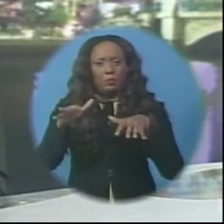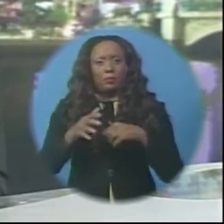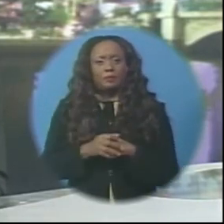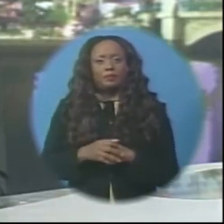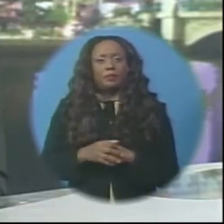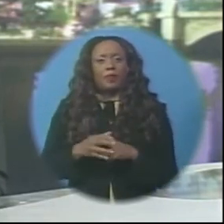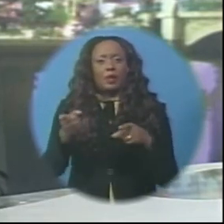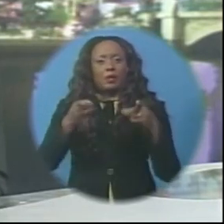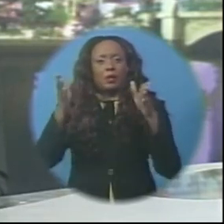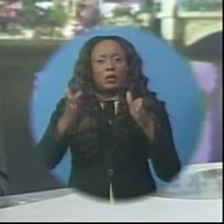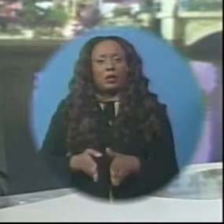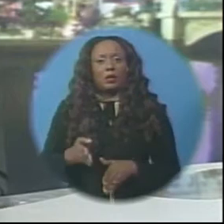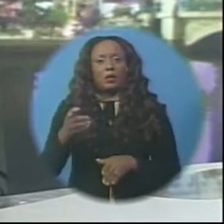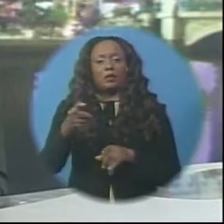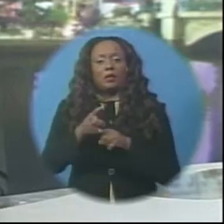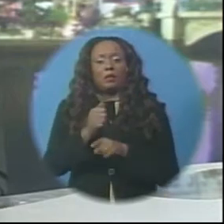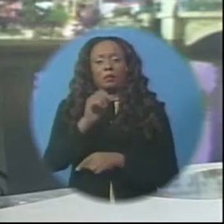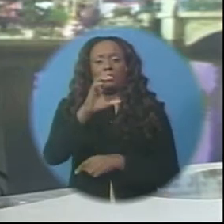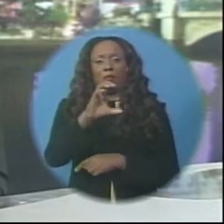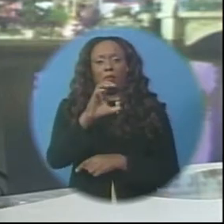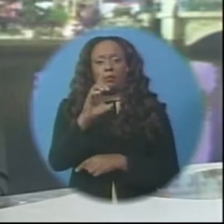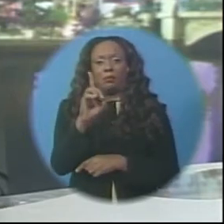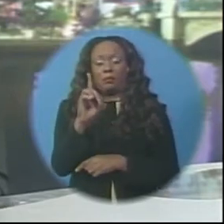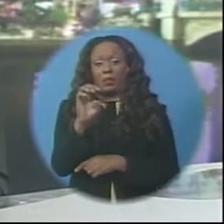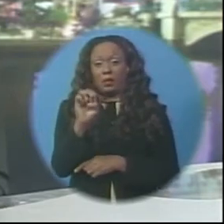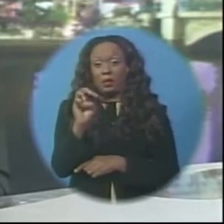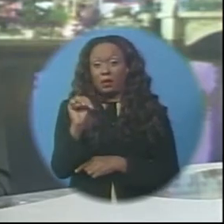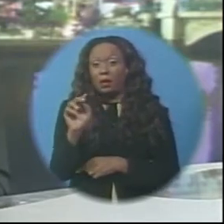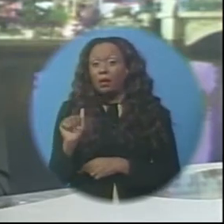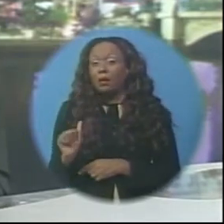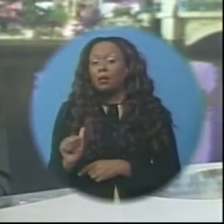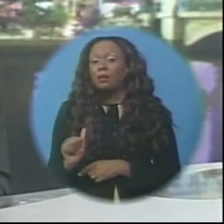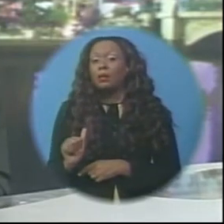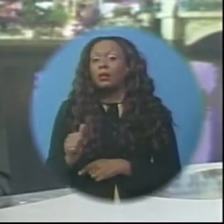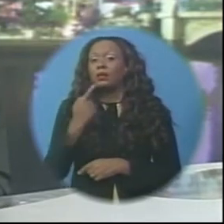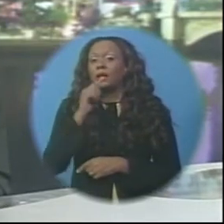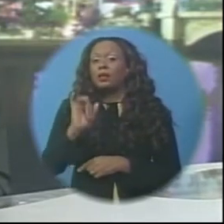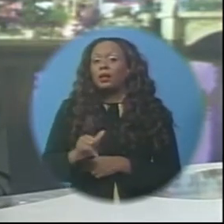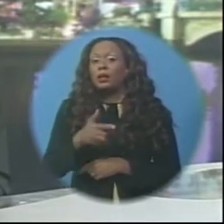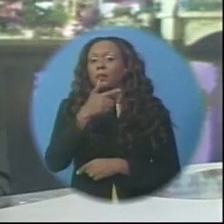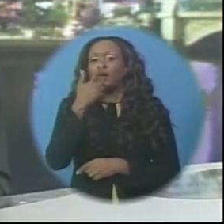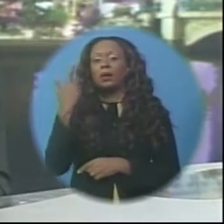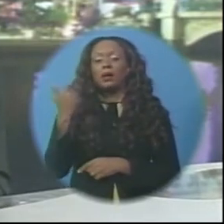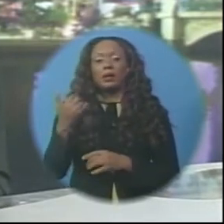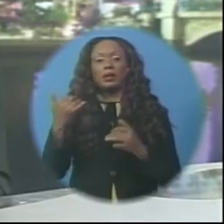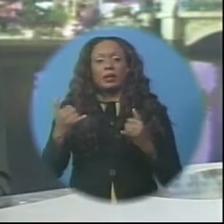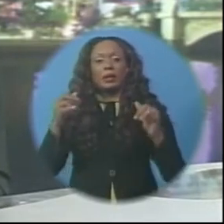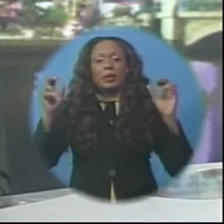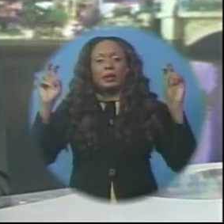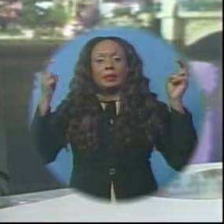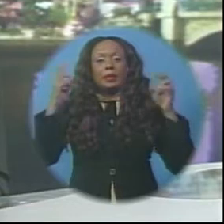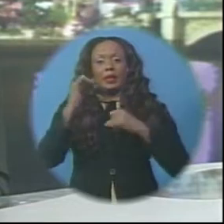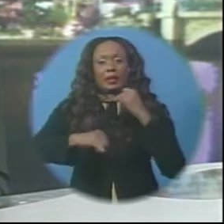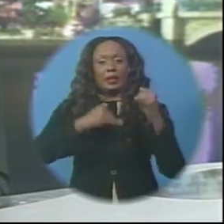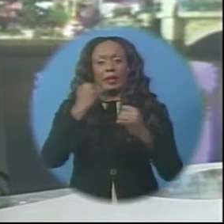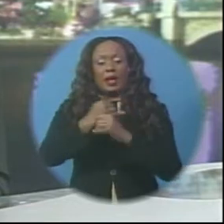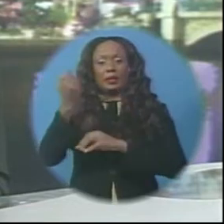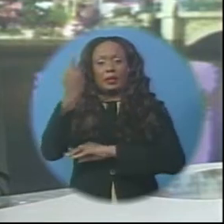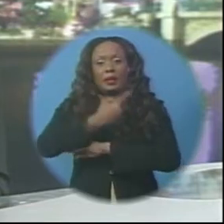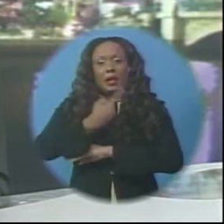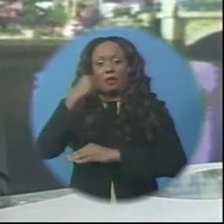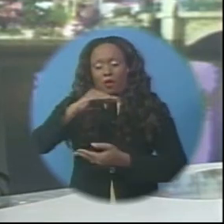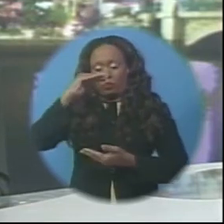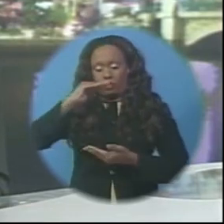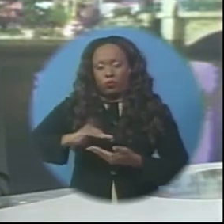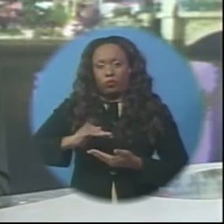Caribbean Disaster Emergency Management Agency, Ronald Jackson, as the entity observed International Day for Disaster Reduction